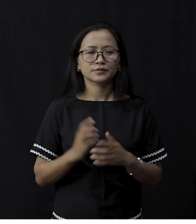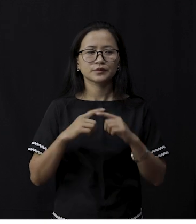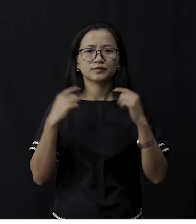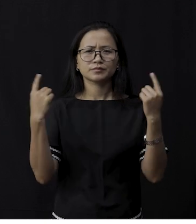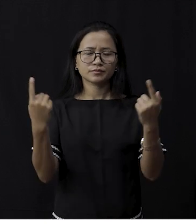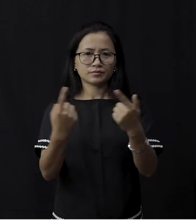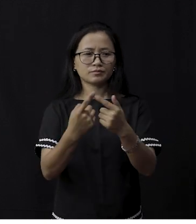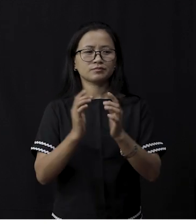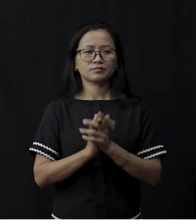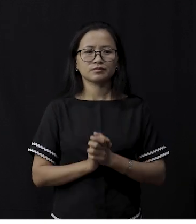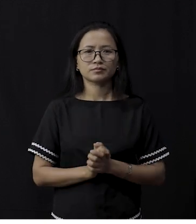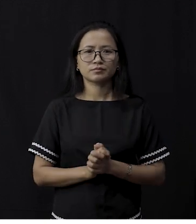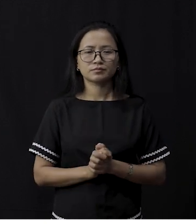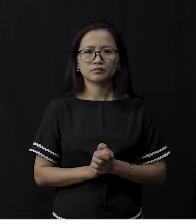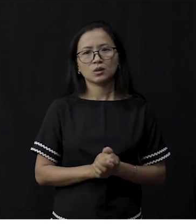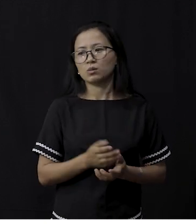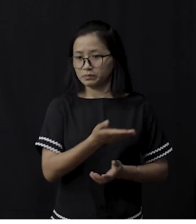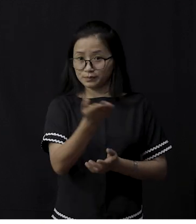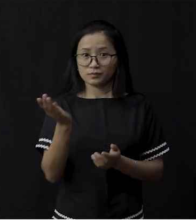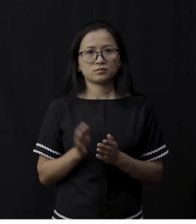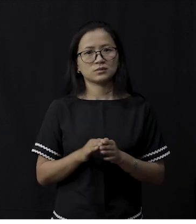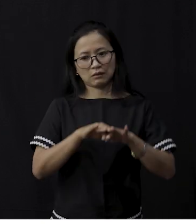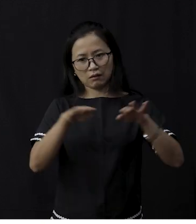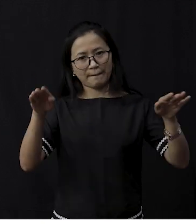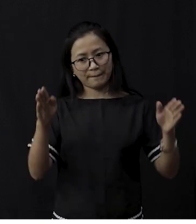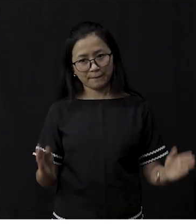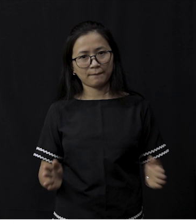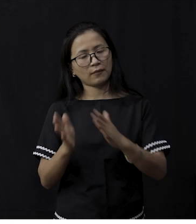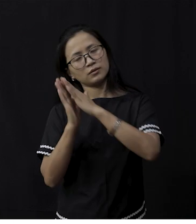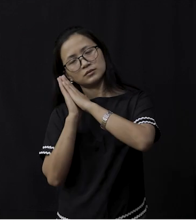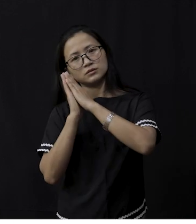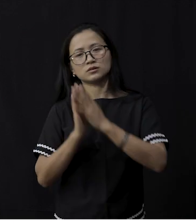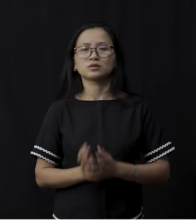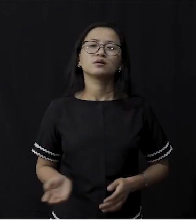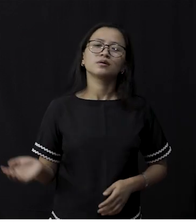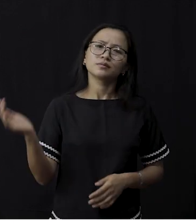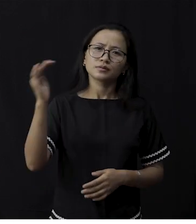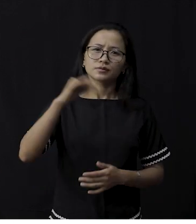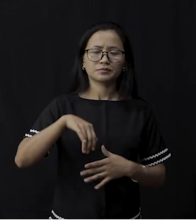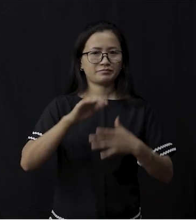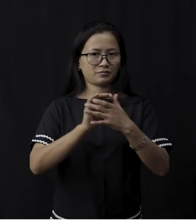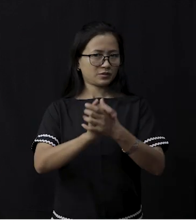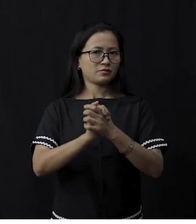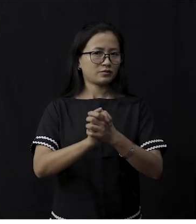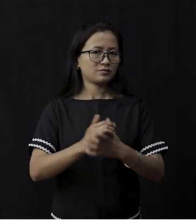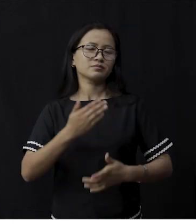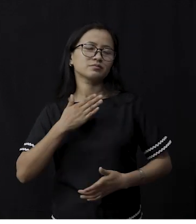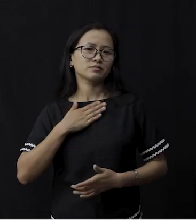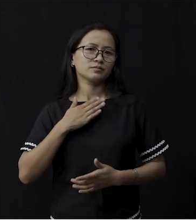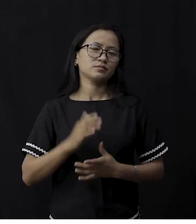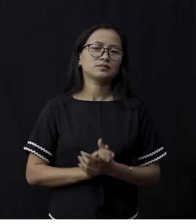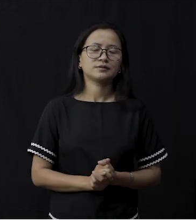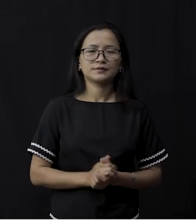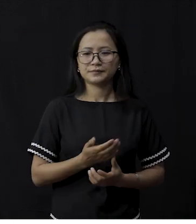room, I'm not showing you that, there is a bed also. And I have come here with a friend of mine. So my